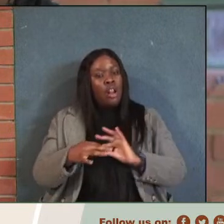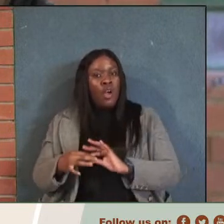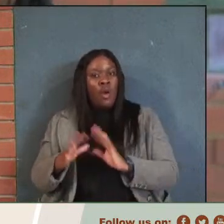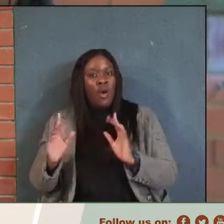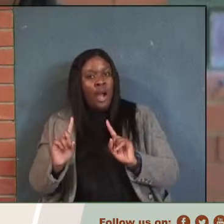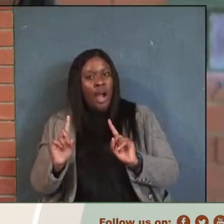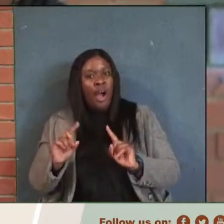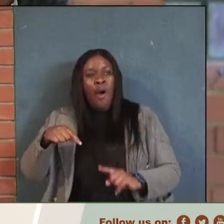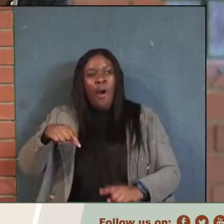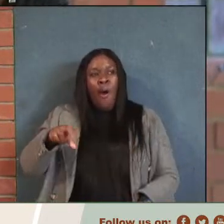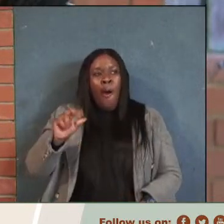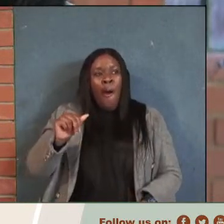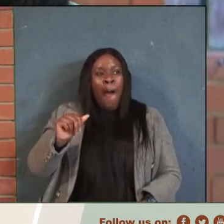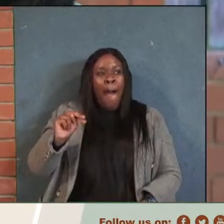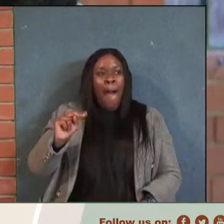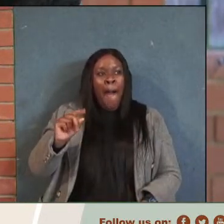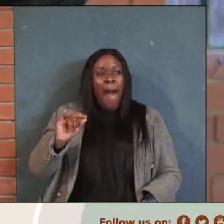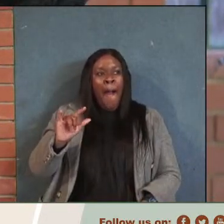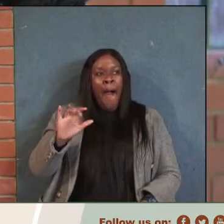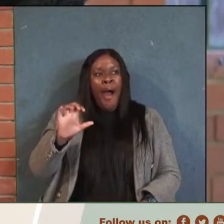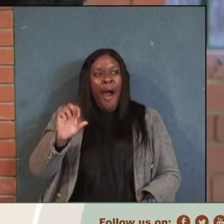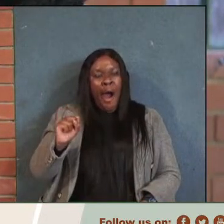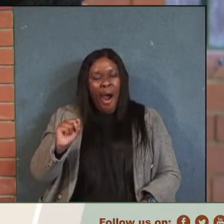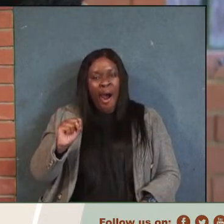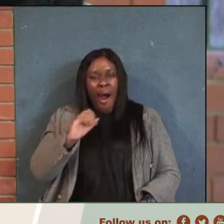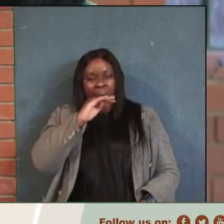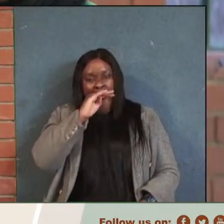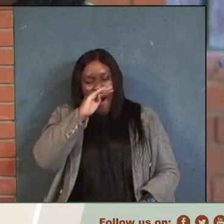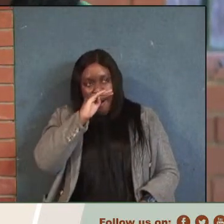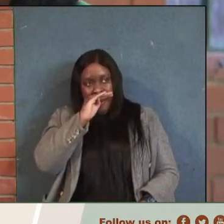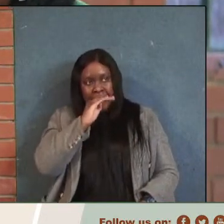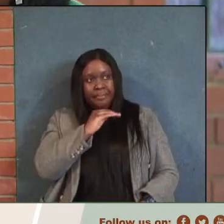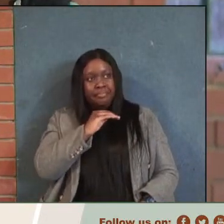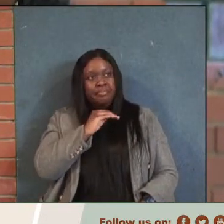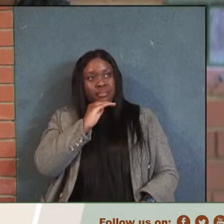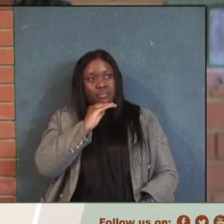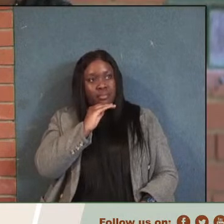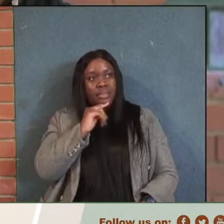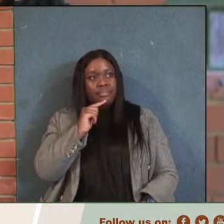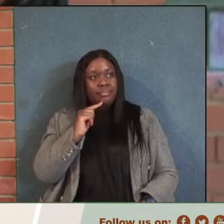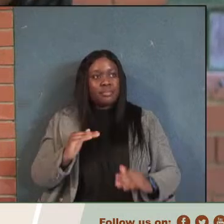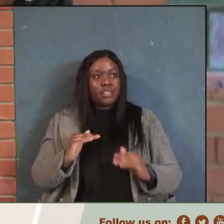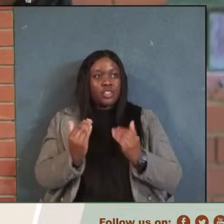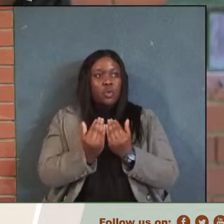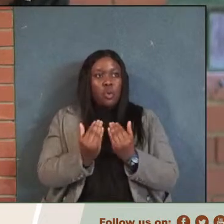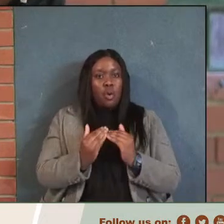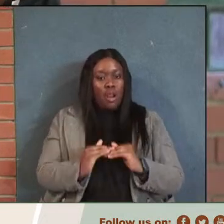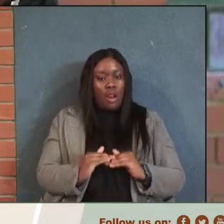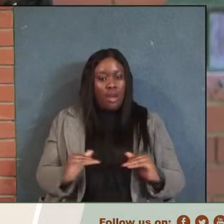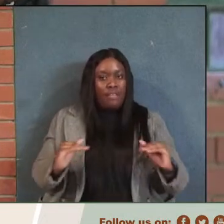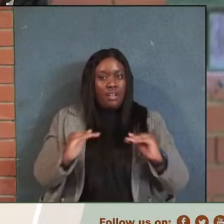now with quantiles, it's like a level given to a school. So now schools in